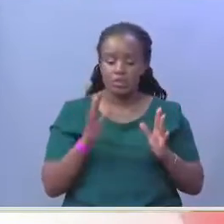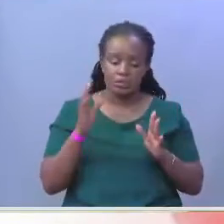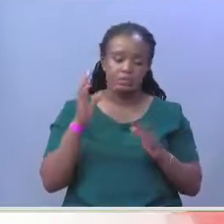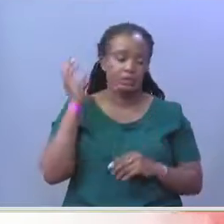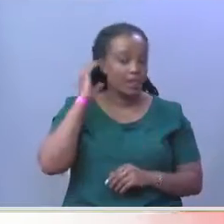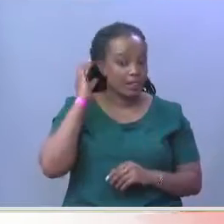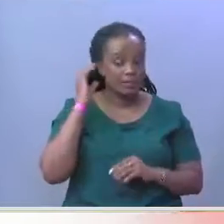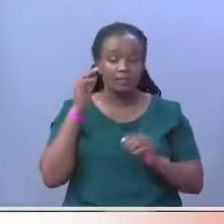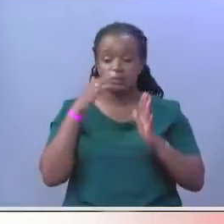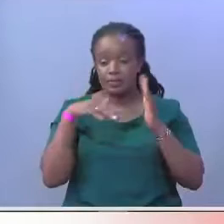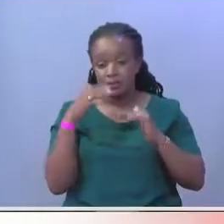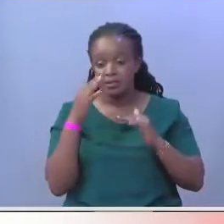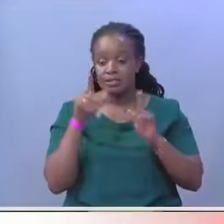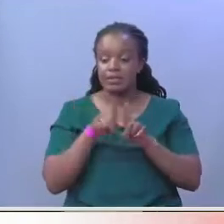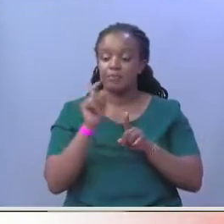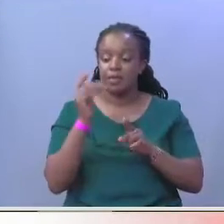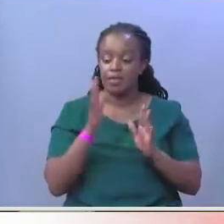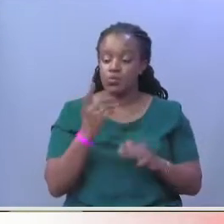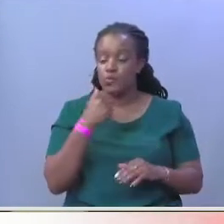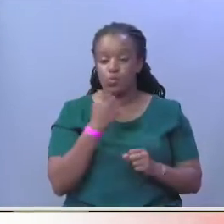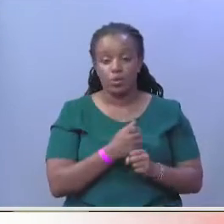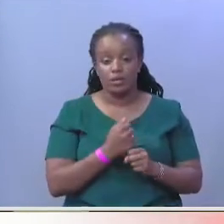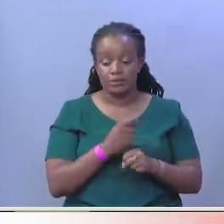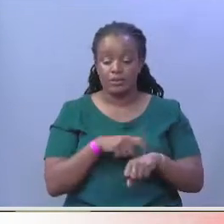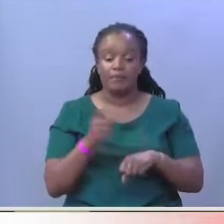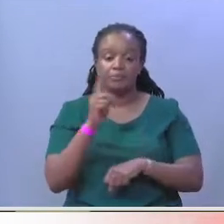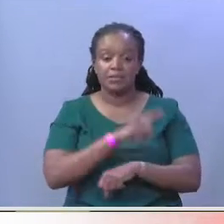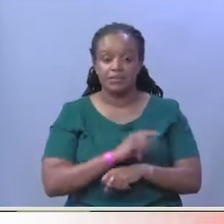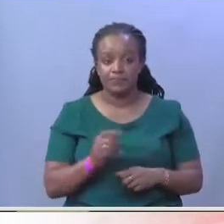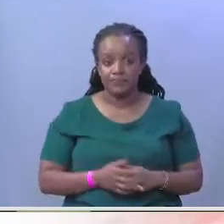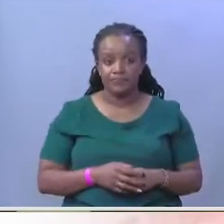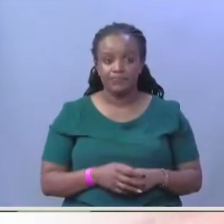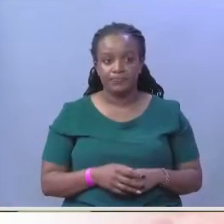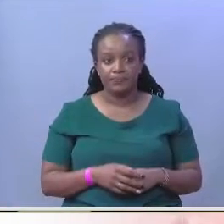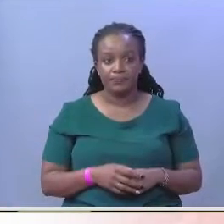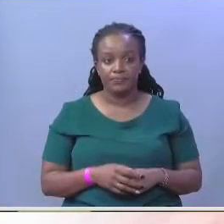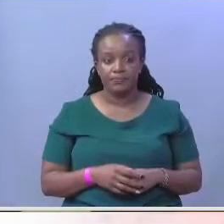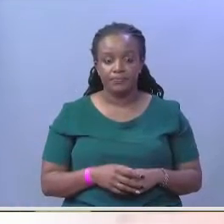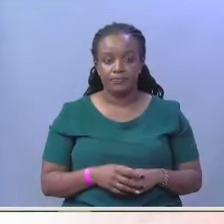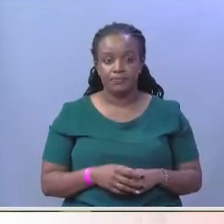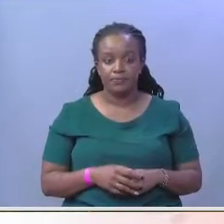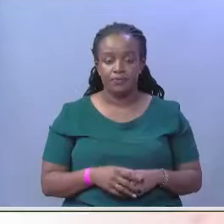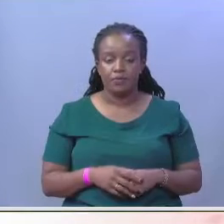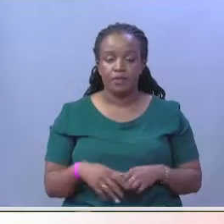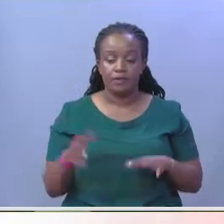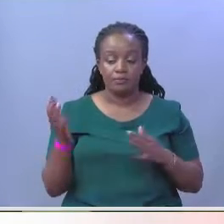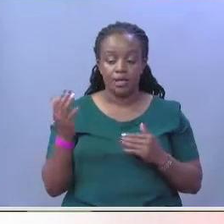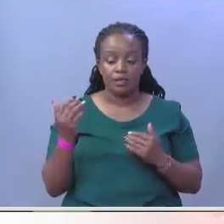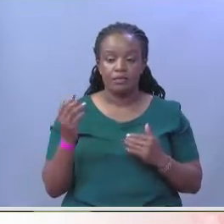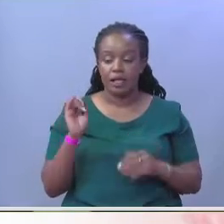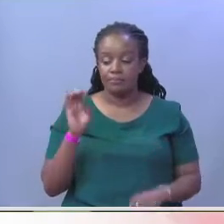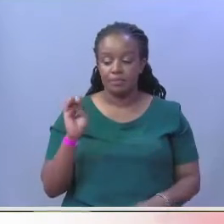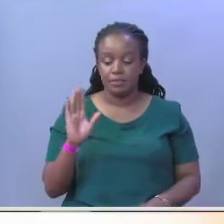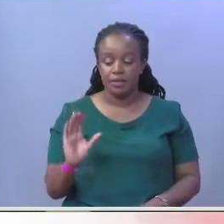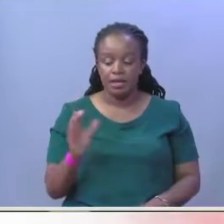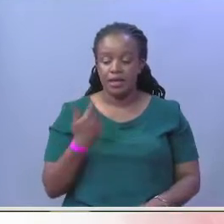work during the day. Parliament, we are going to stand our authority and make sure that they get enough funding and the issues